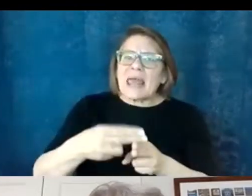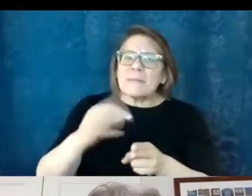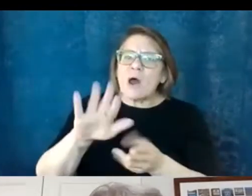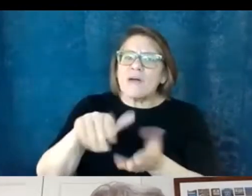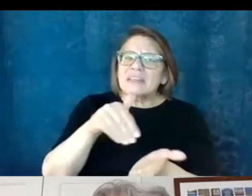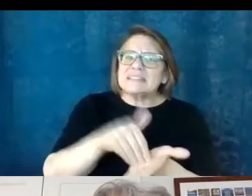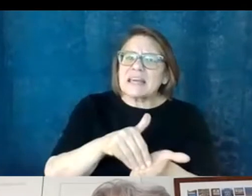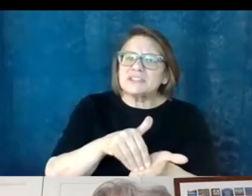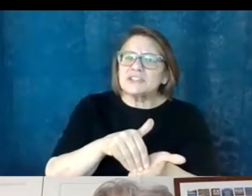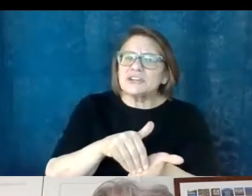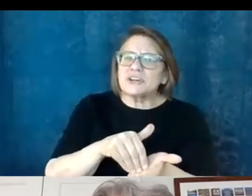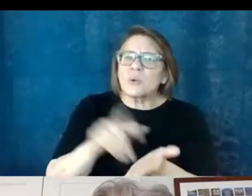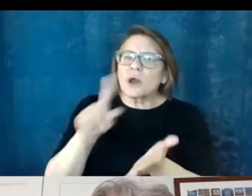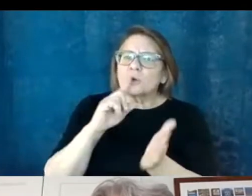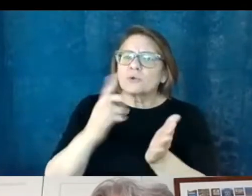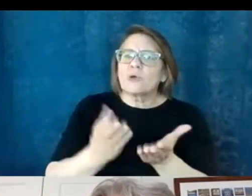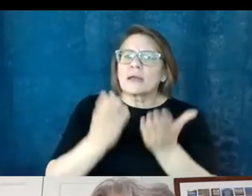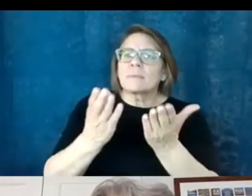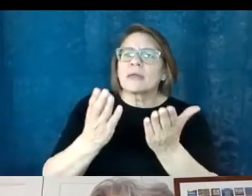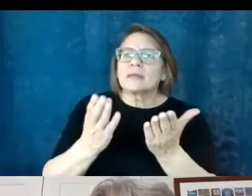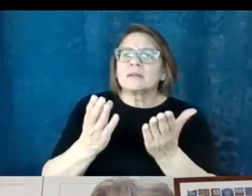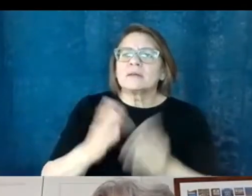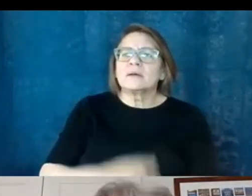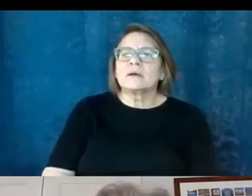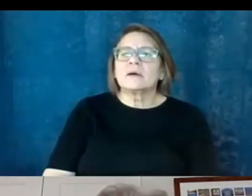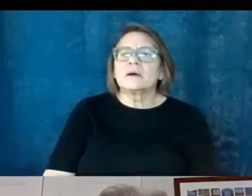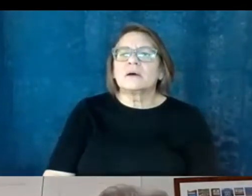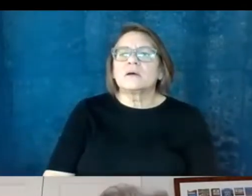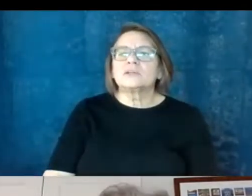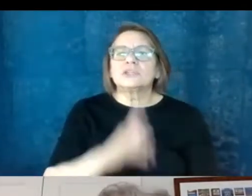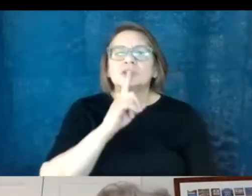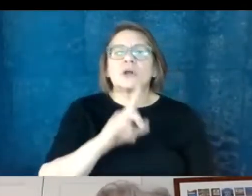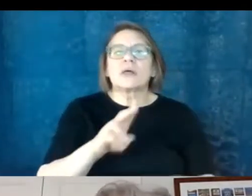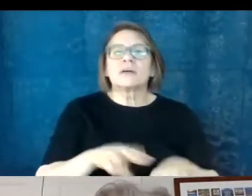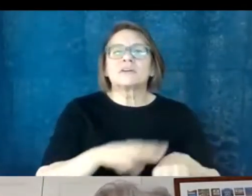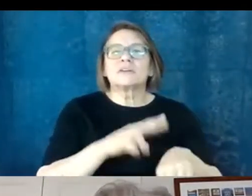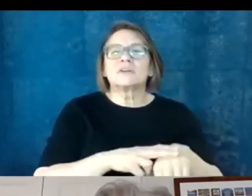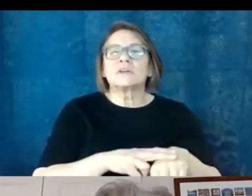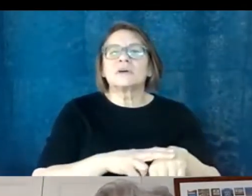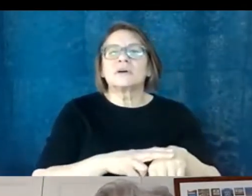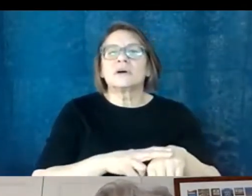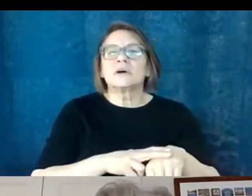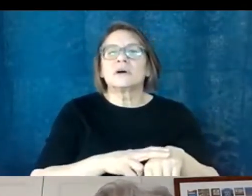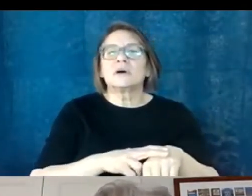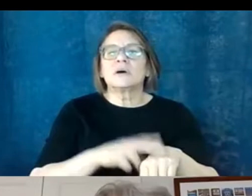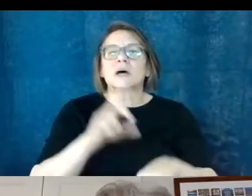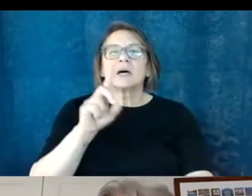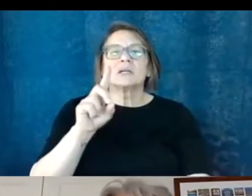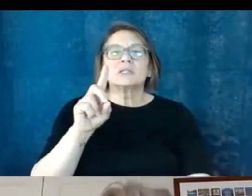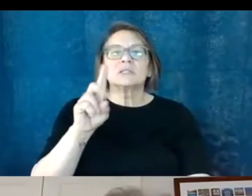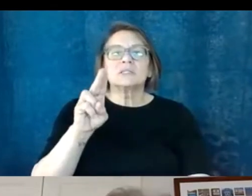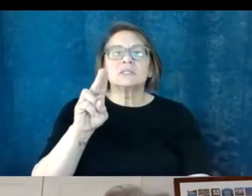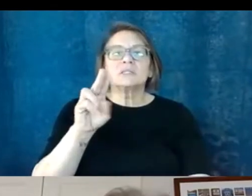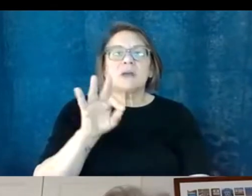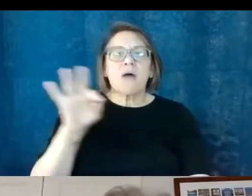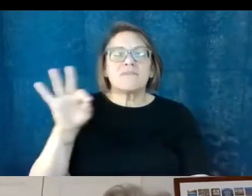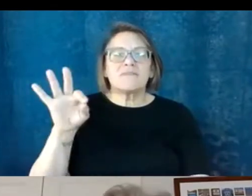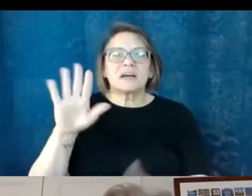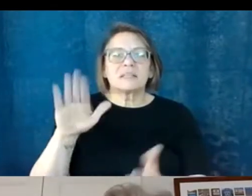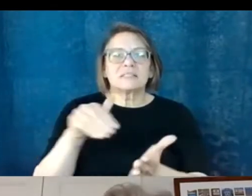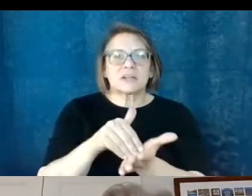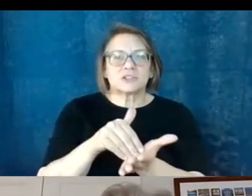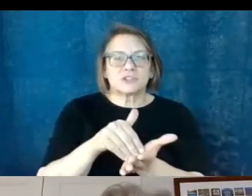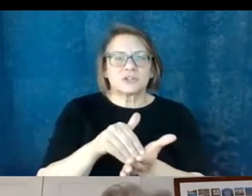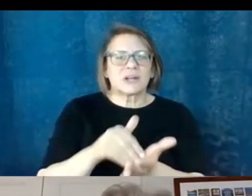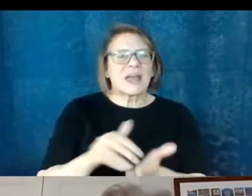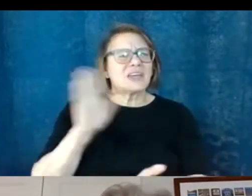center again that you recommended for the students? Sure, it's called the National Deaf Center. Okay. Yeah, it used